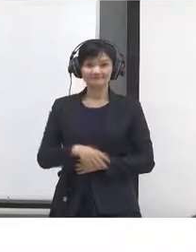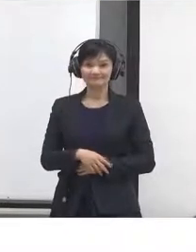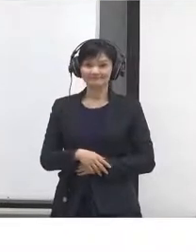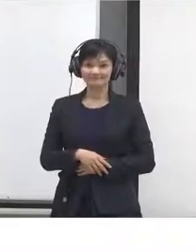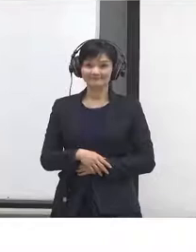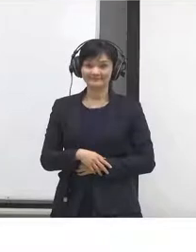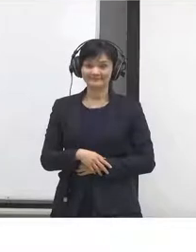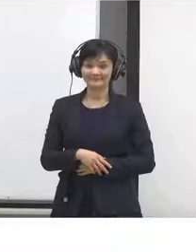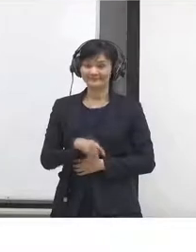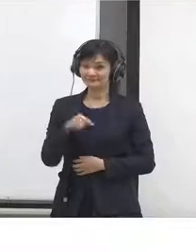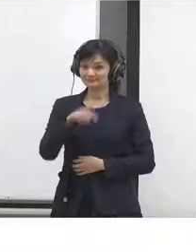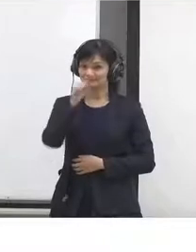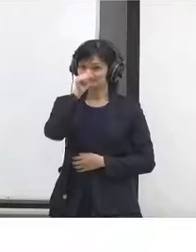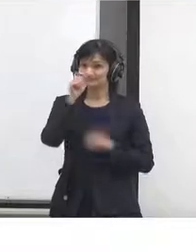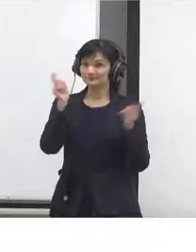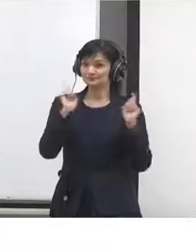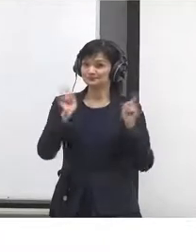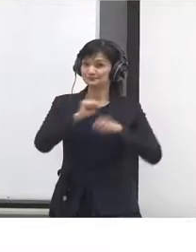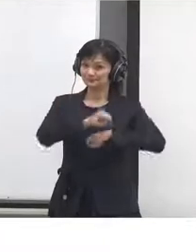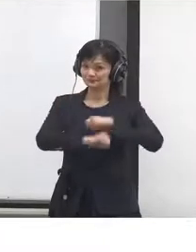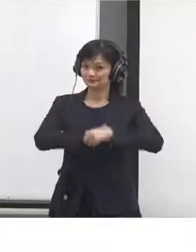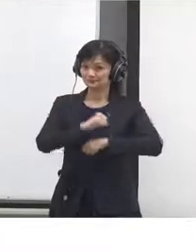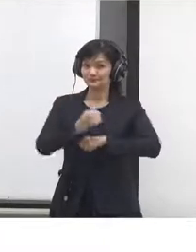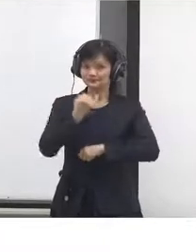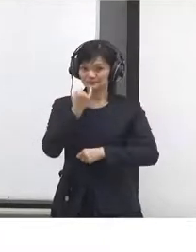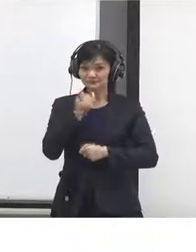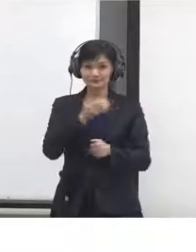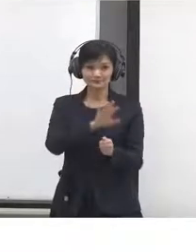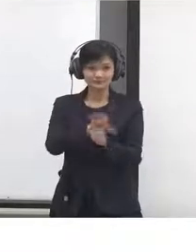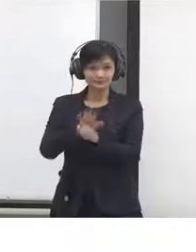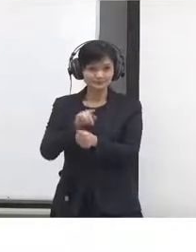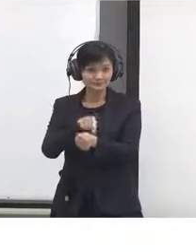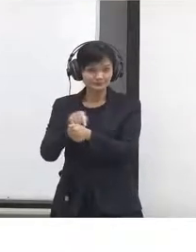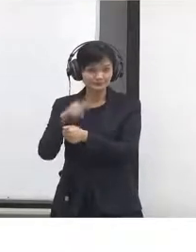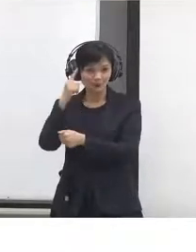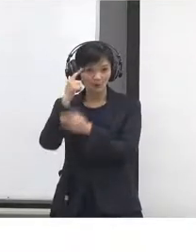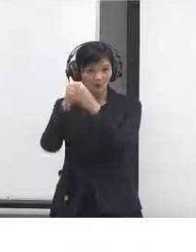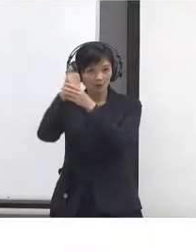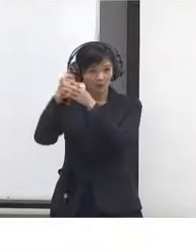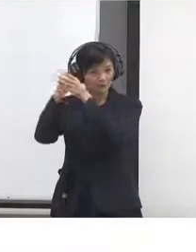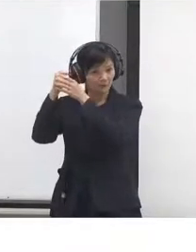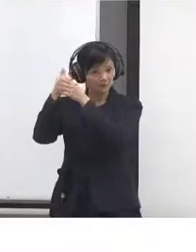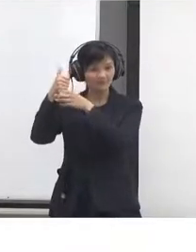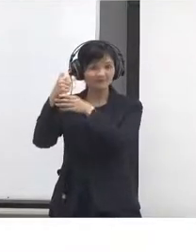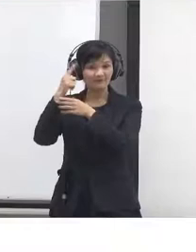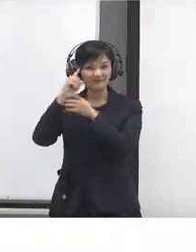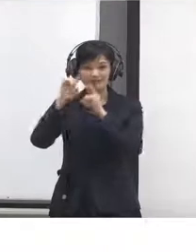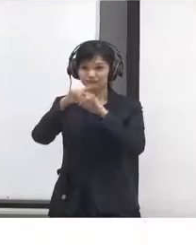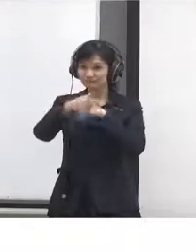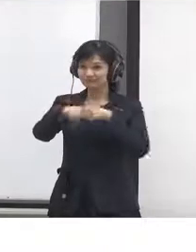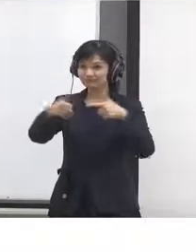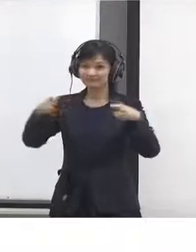ideas grow and innovations happen. Yeah, so. If you want to join us,